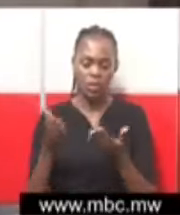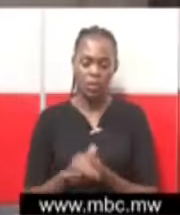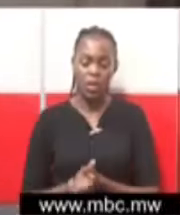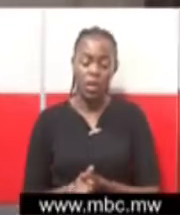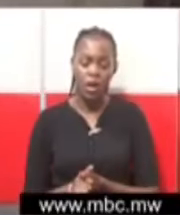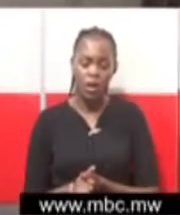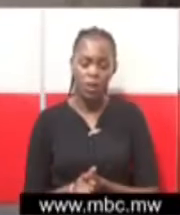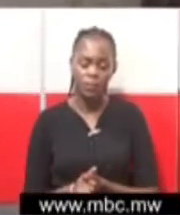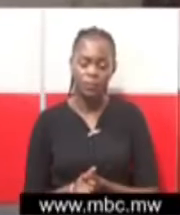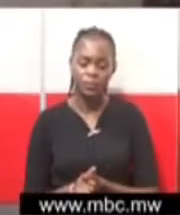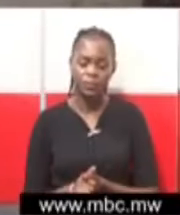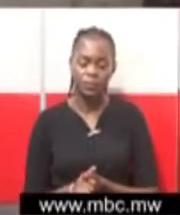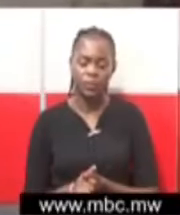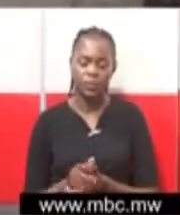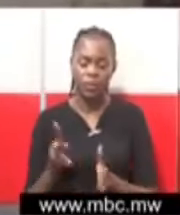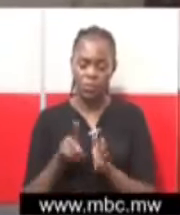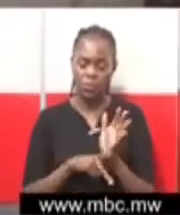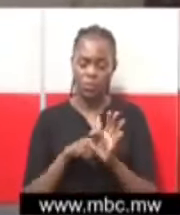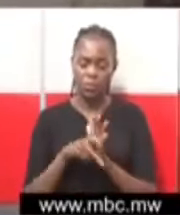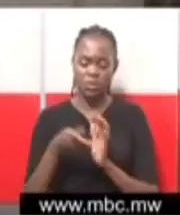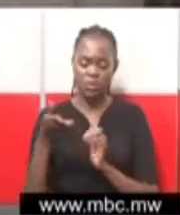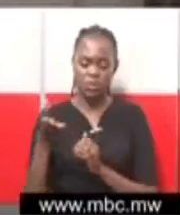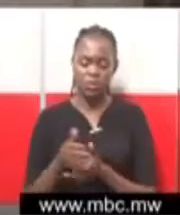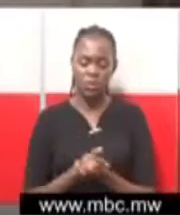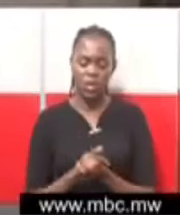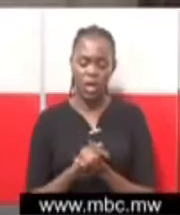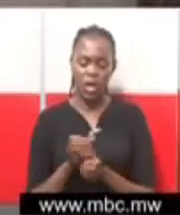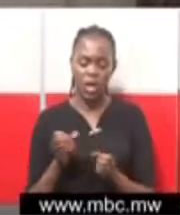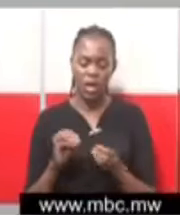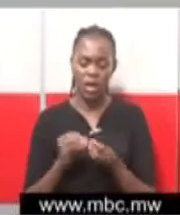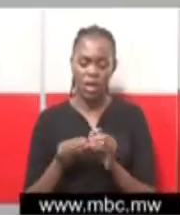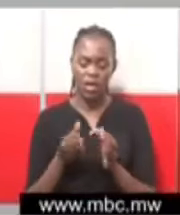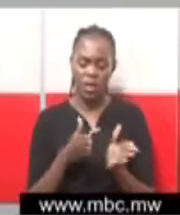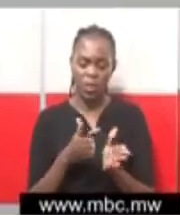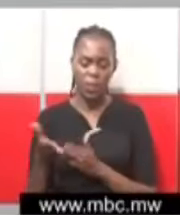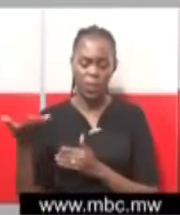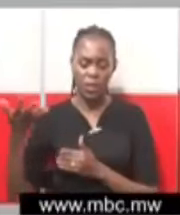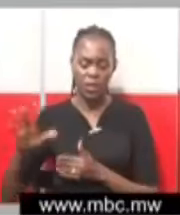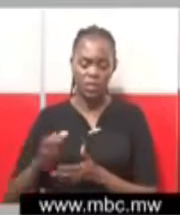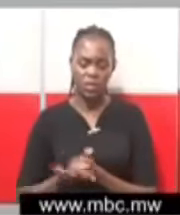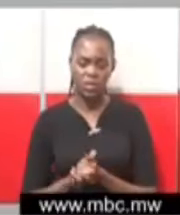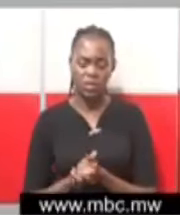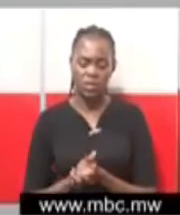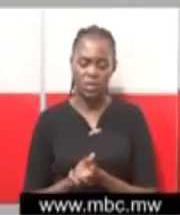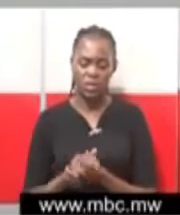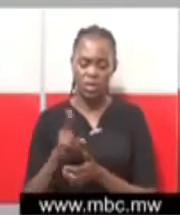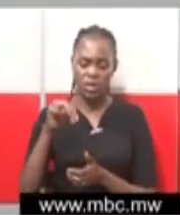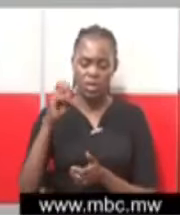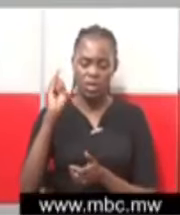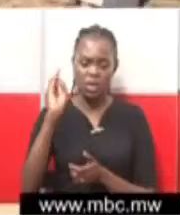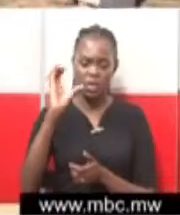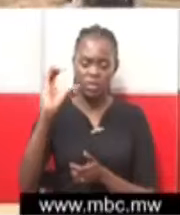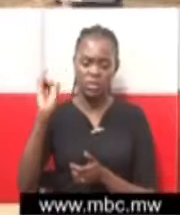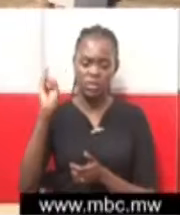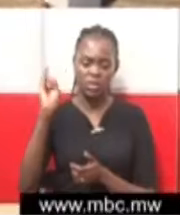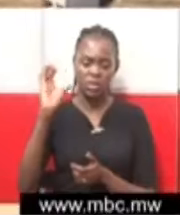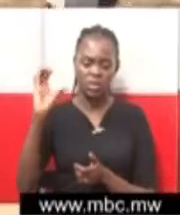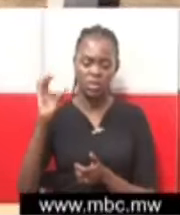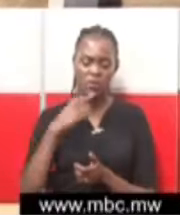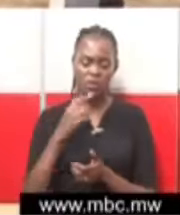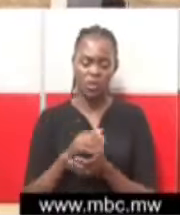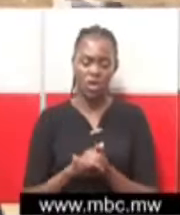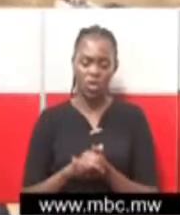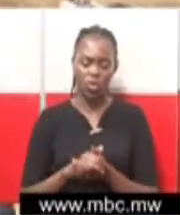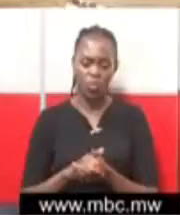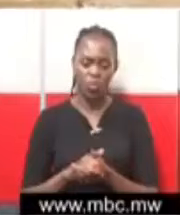King Steel's Malata's project, hence the action. Among other issues, the order by NCIC is against owner of the